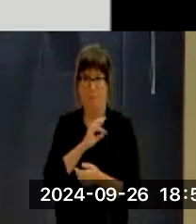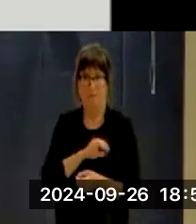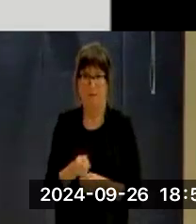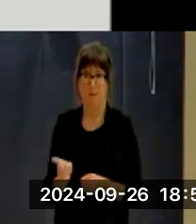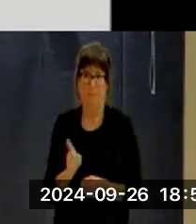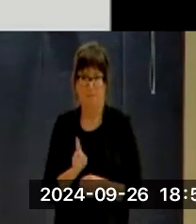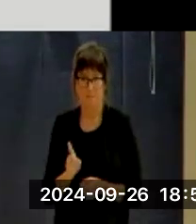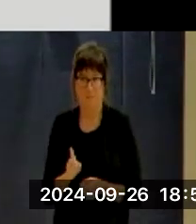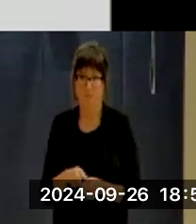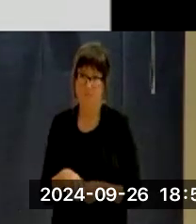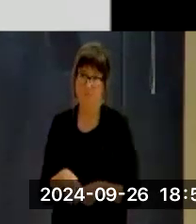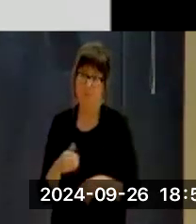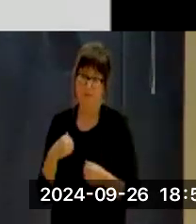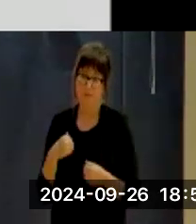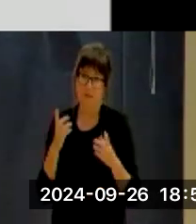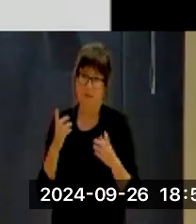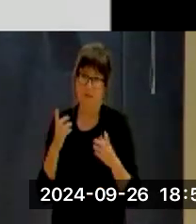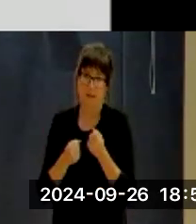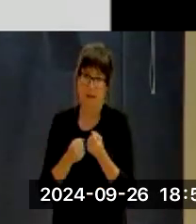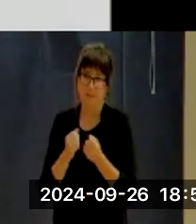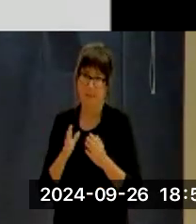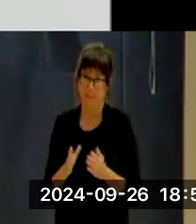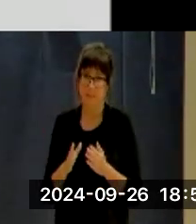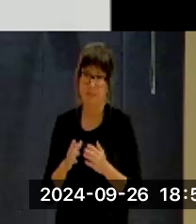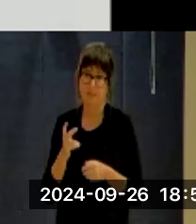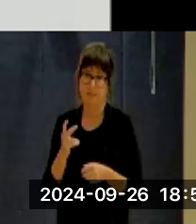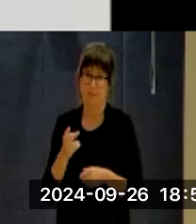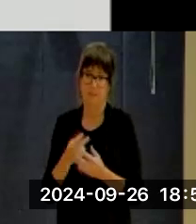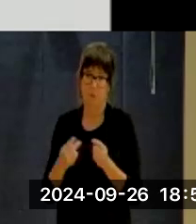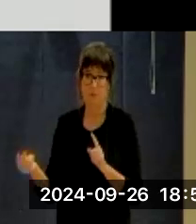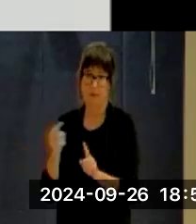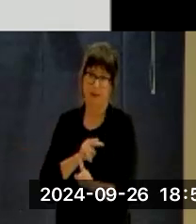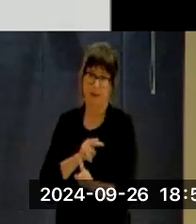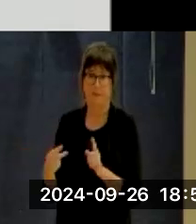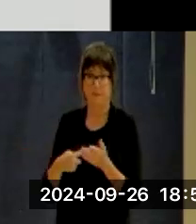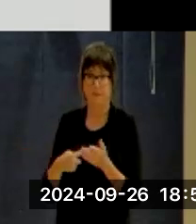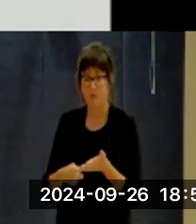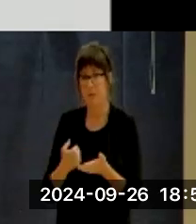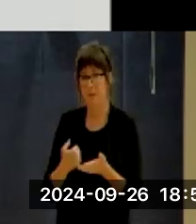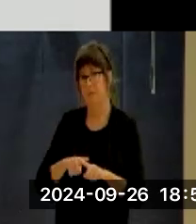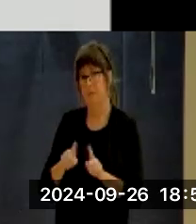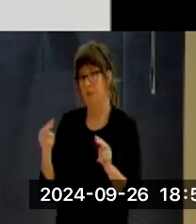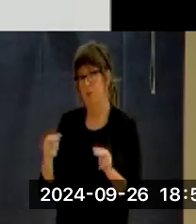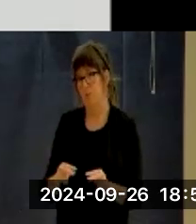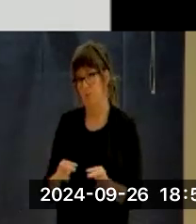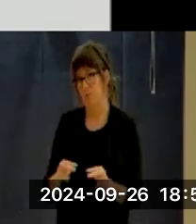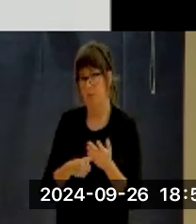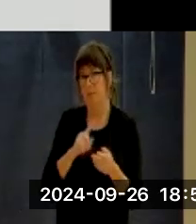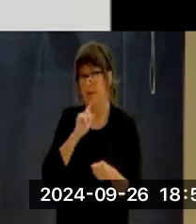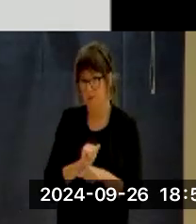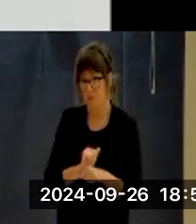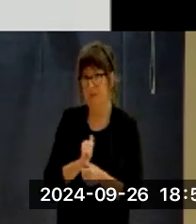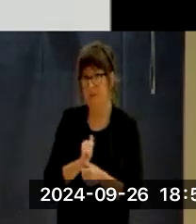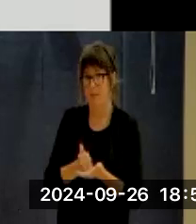advocates on all sides of the discussion might have different kind of views on what is actually